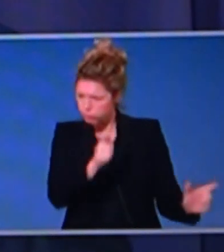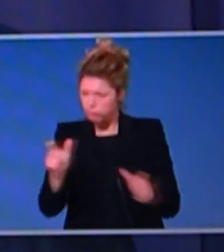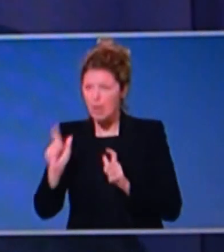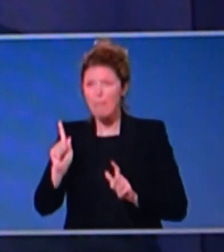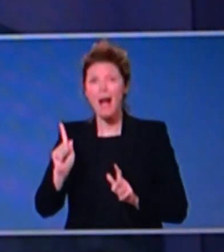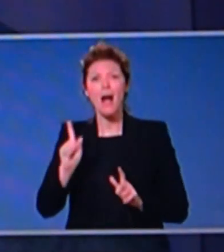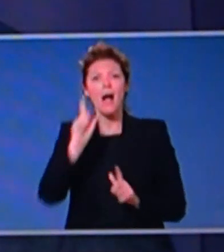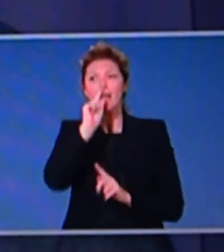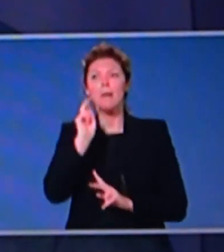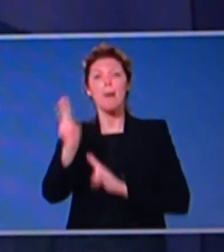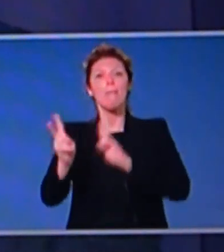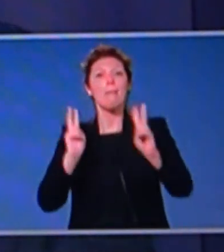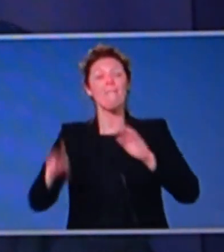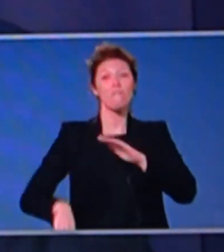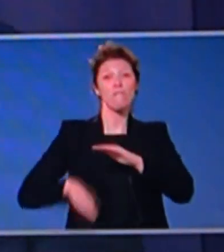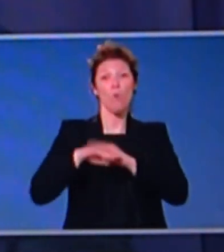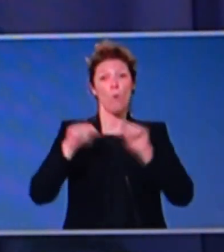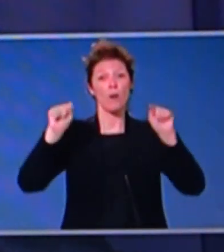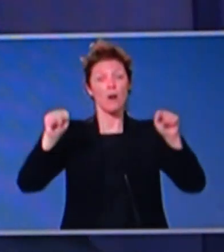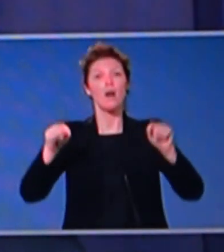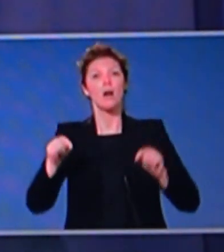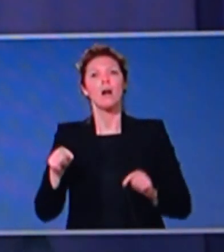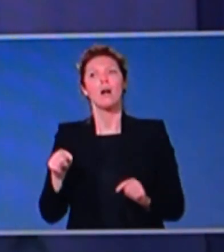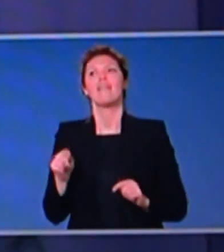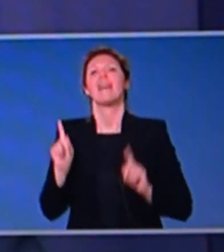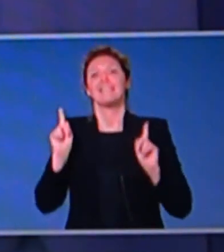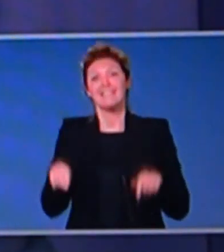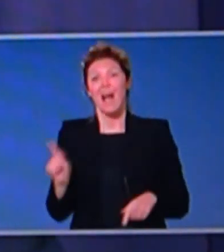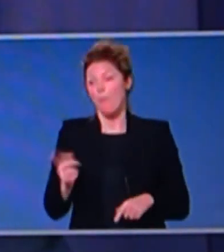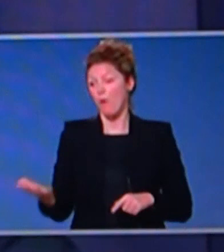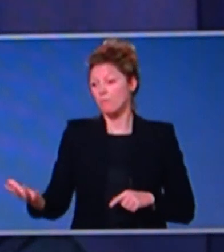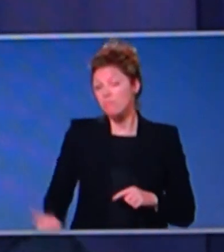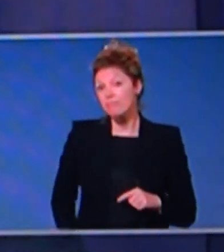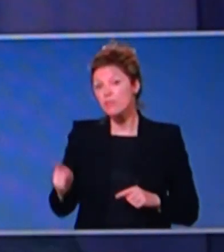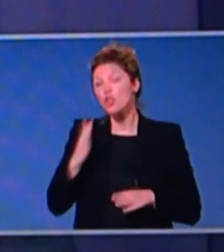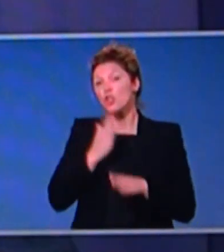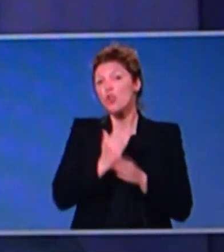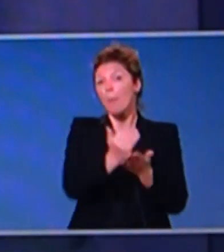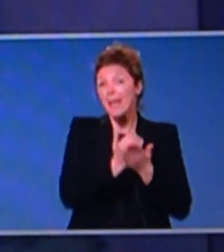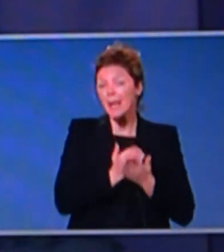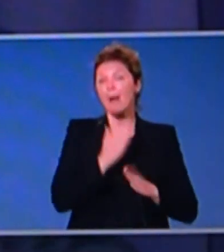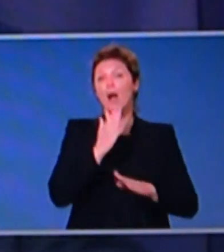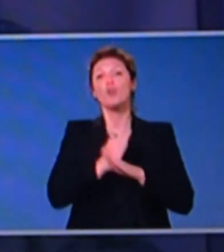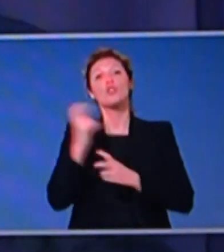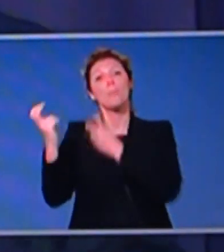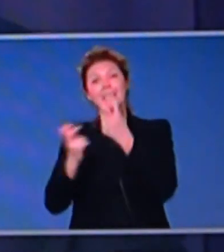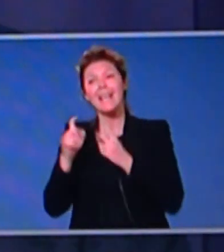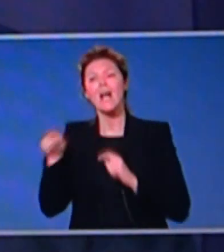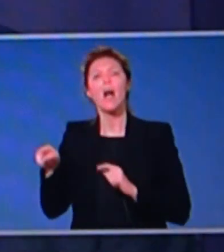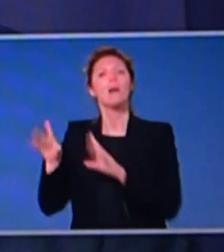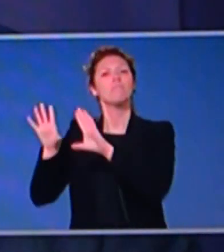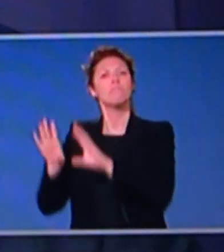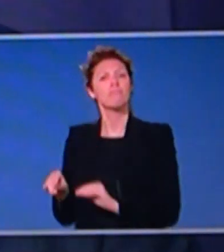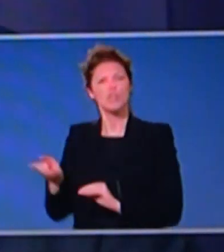undertake. Now, when you're in that situation, then obviously the income supports that have been put in place to get people through that period won't